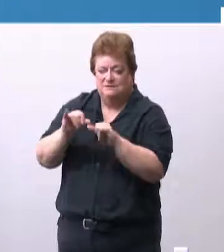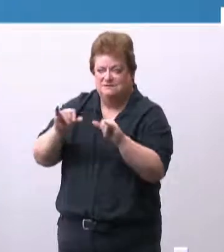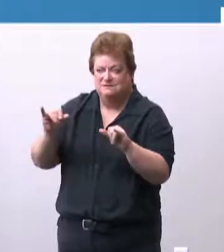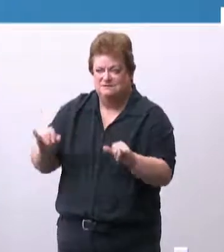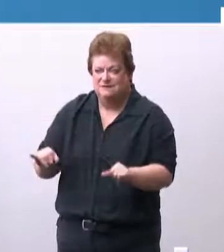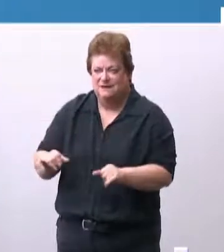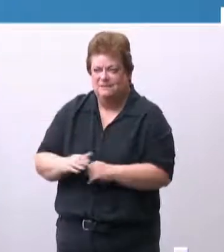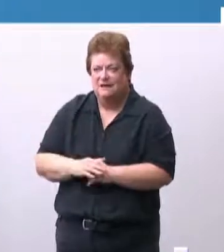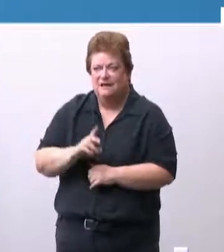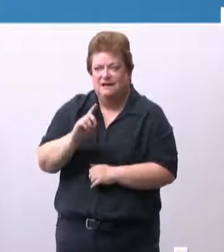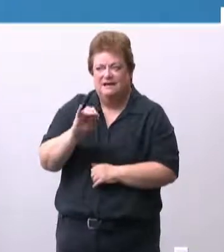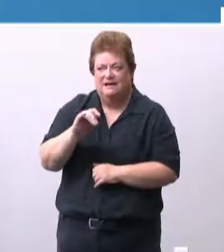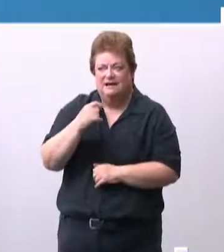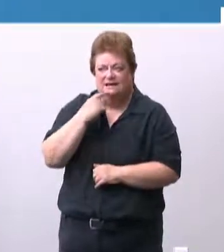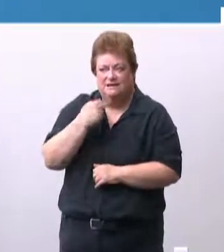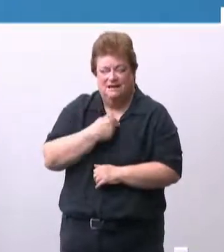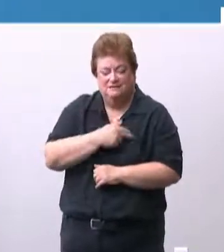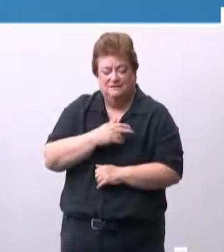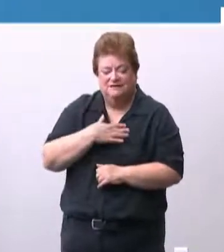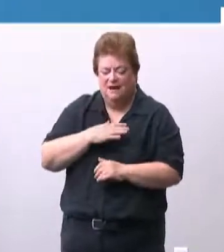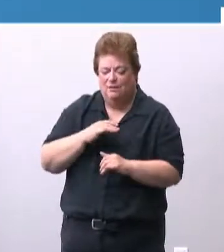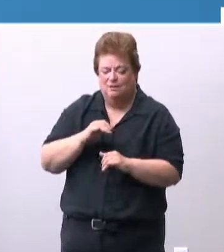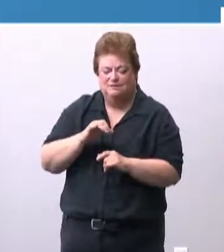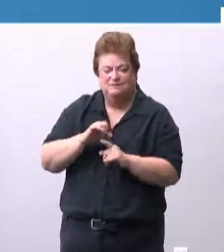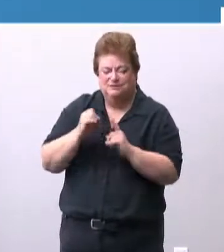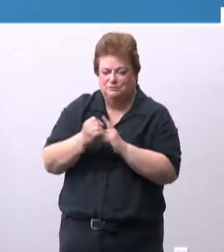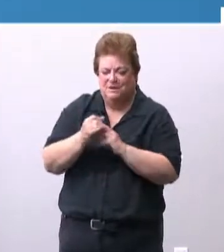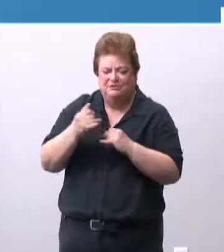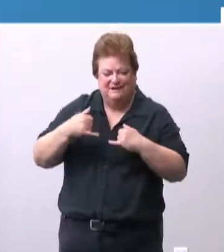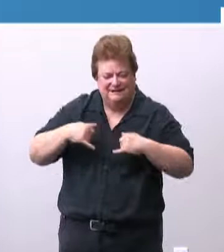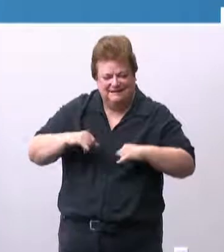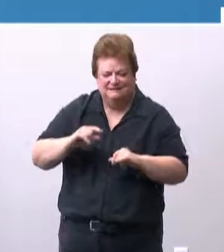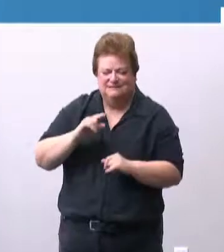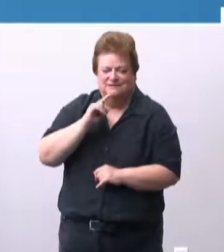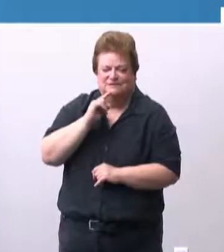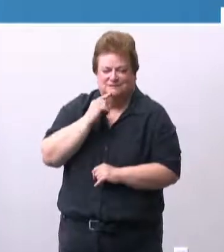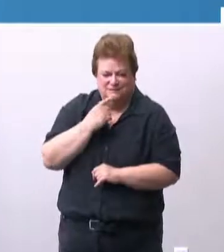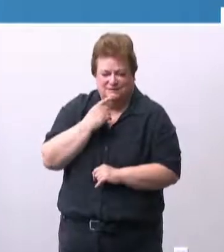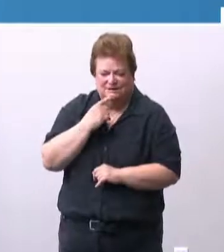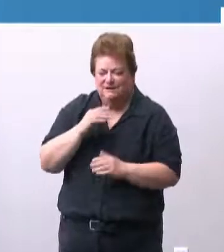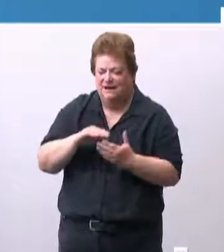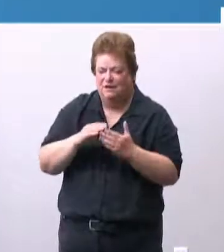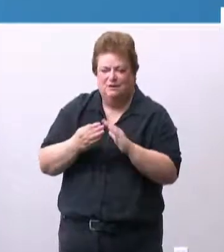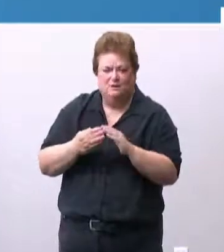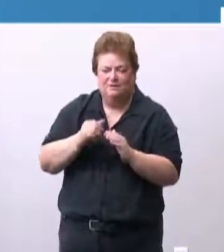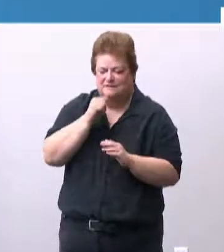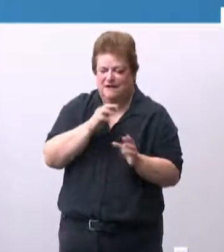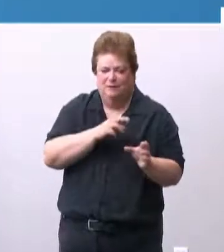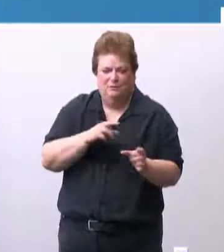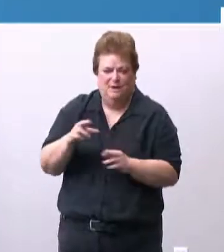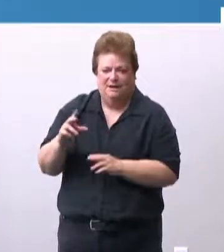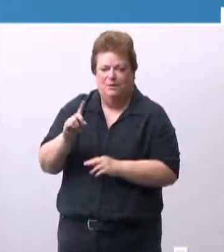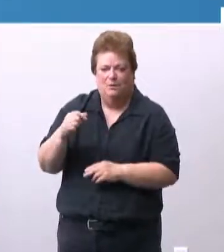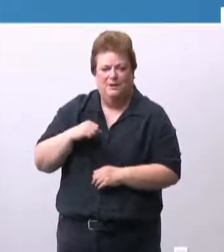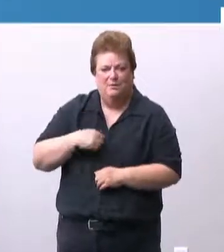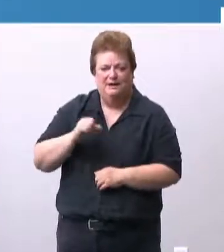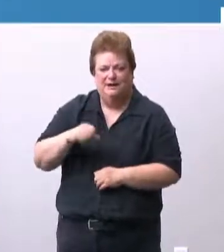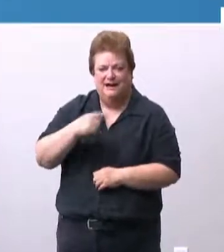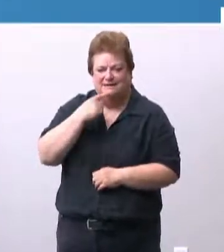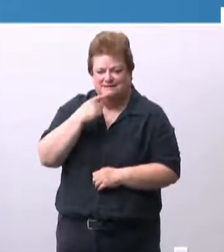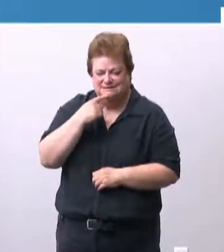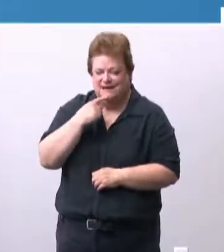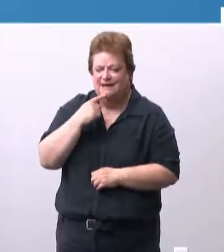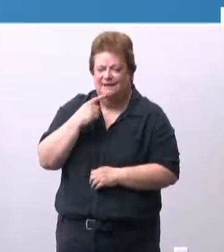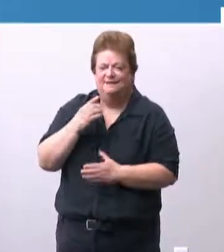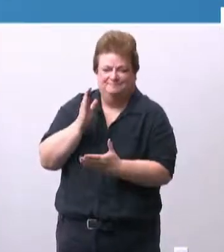data tells us that our situation is still critical and our community is not yet in a position where we can safely end the